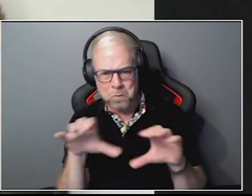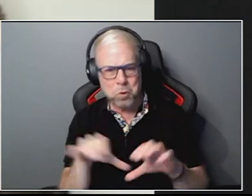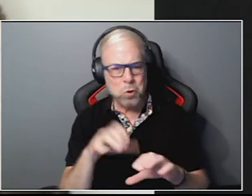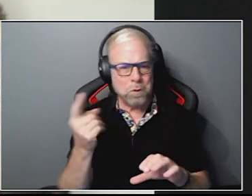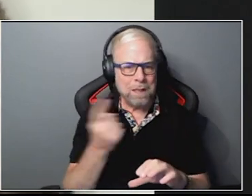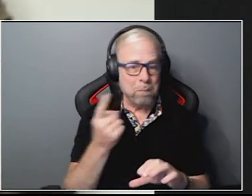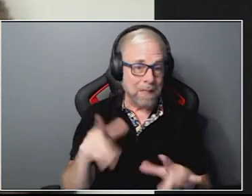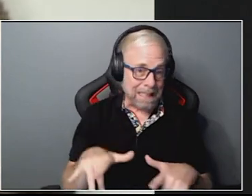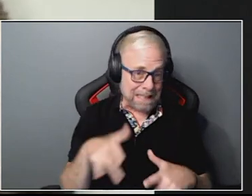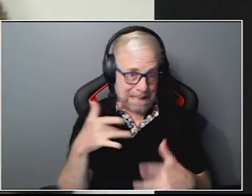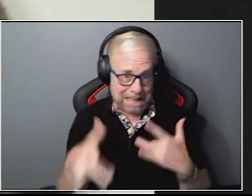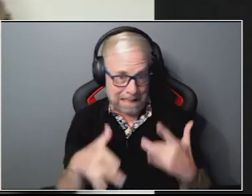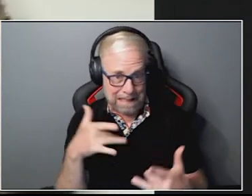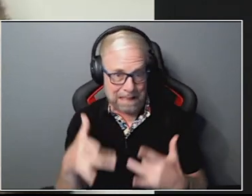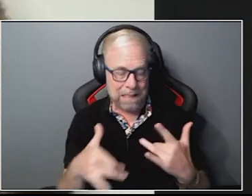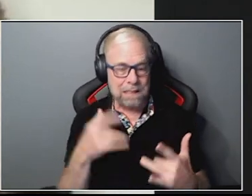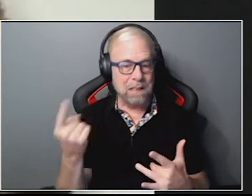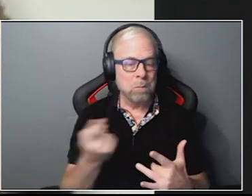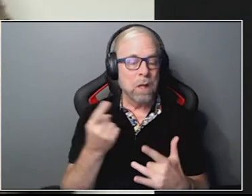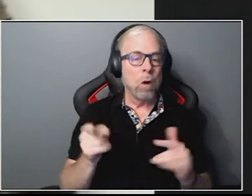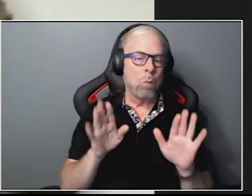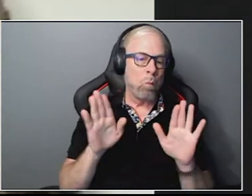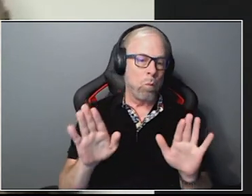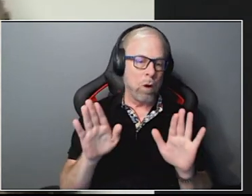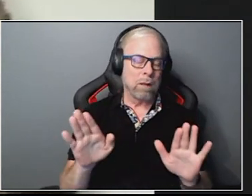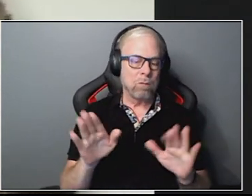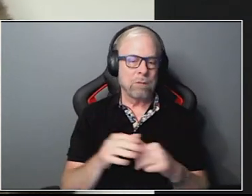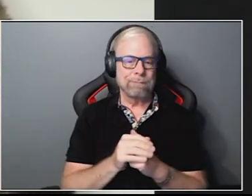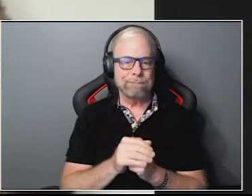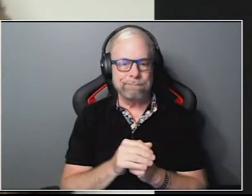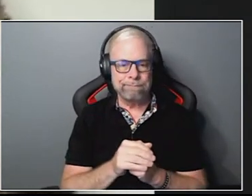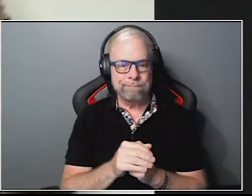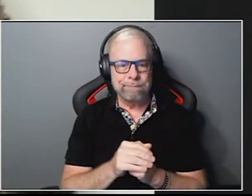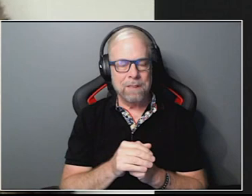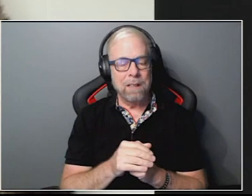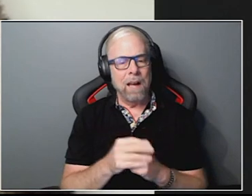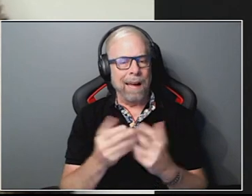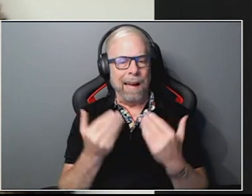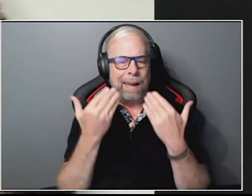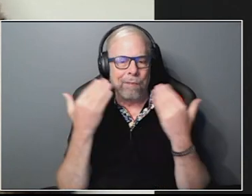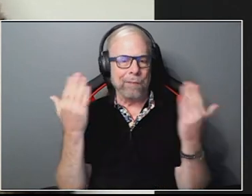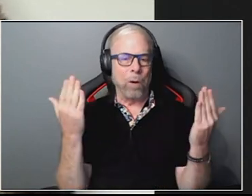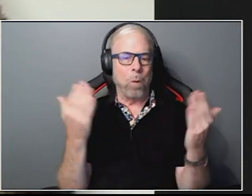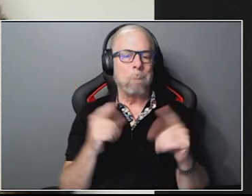exciting, something wonderful, something that will, I